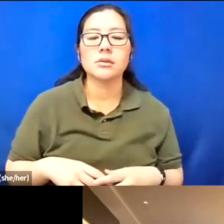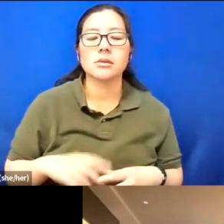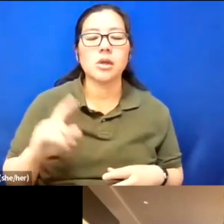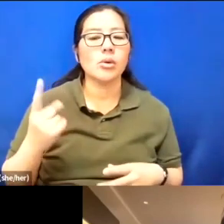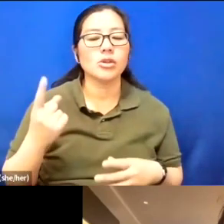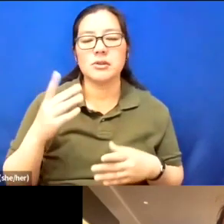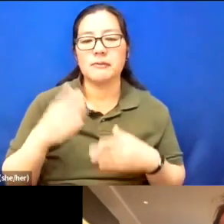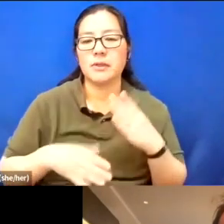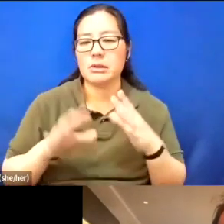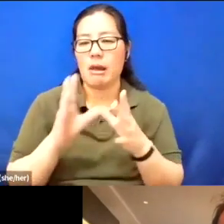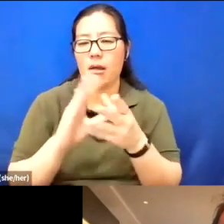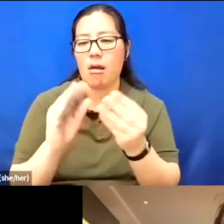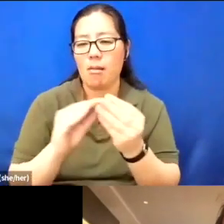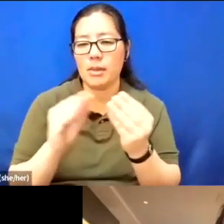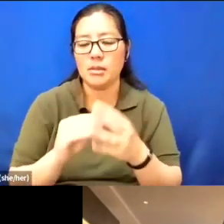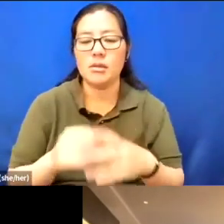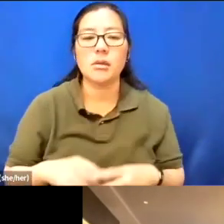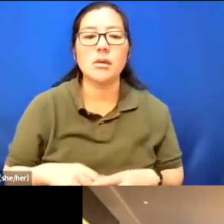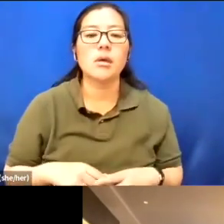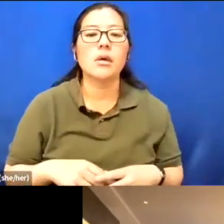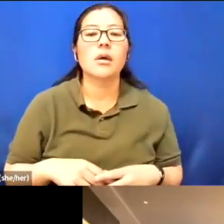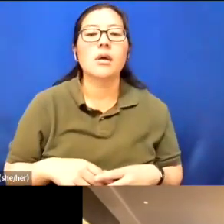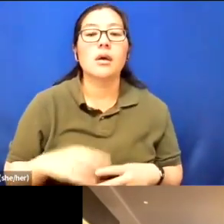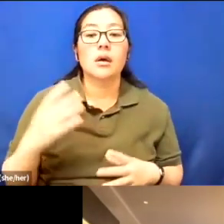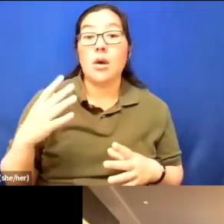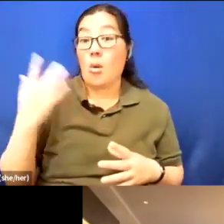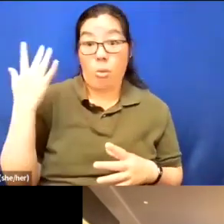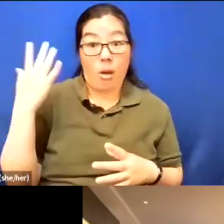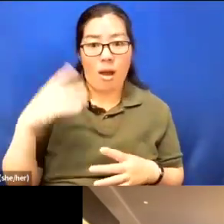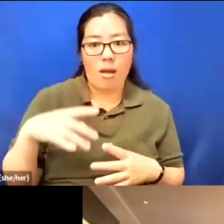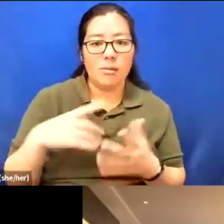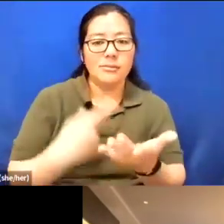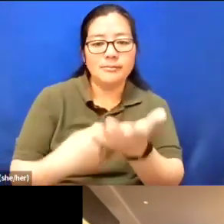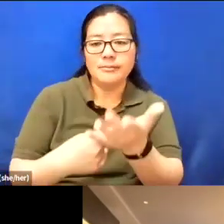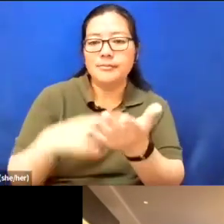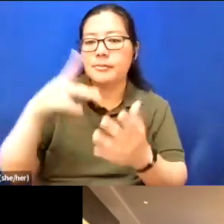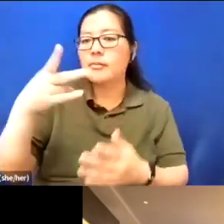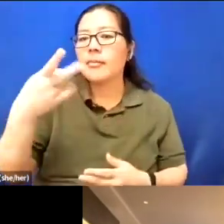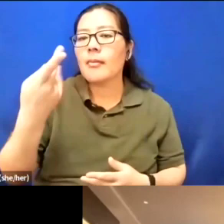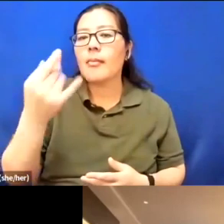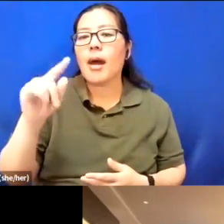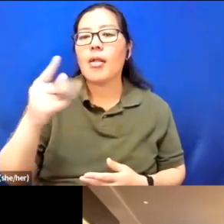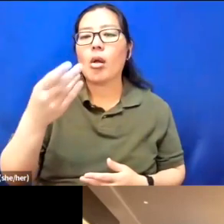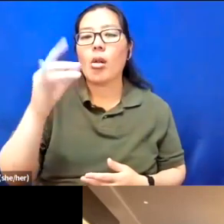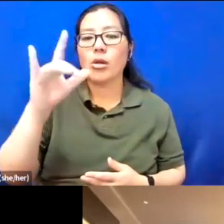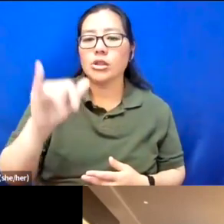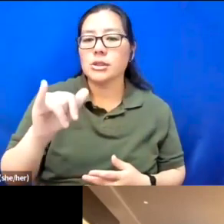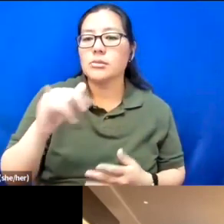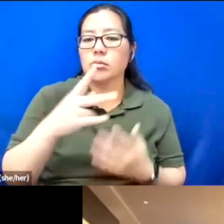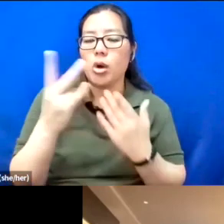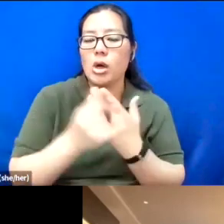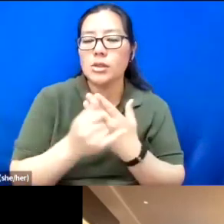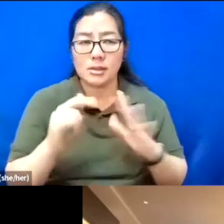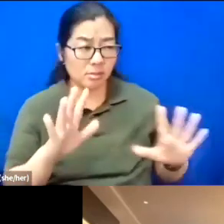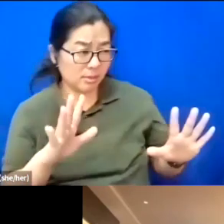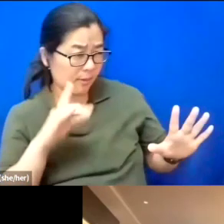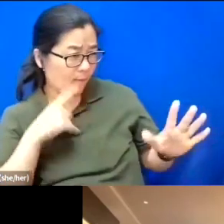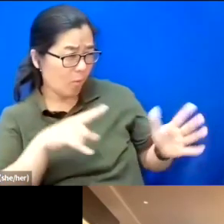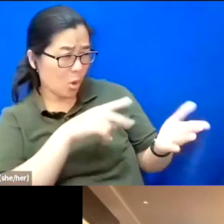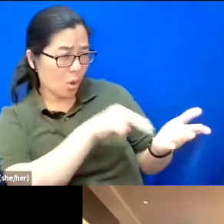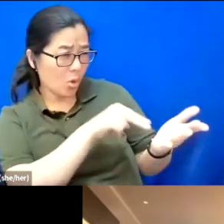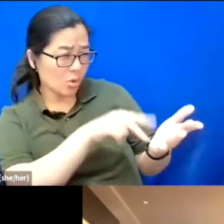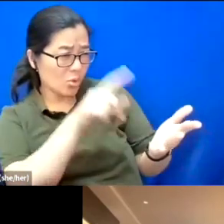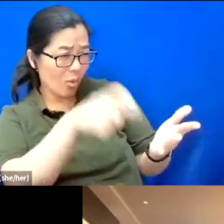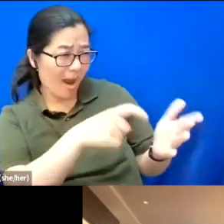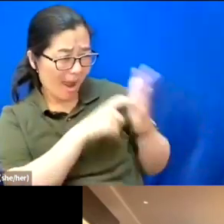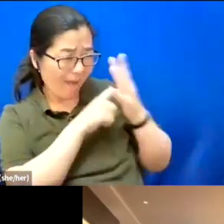because we were talking about the pathology project and how much good work that you all did. in that. So do we, you said for nursing, you have to have